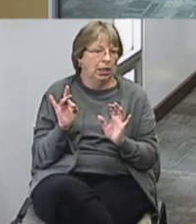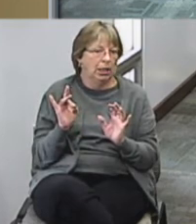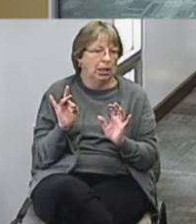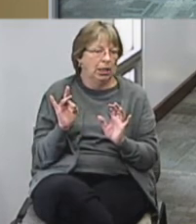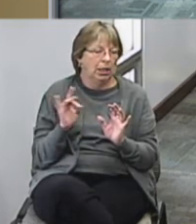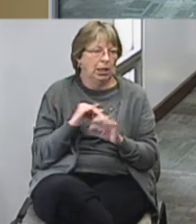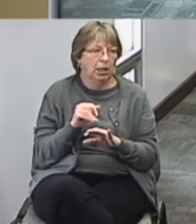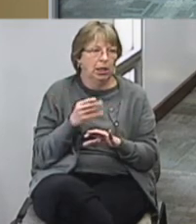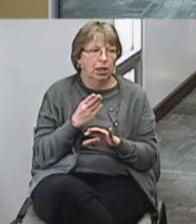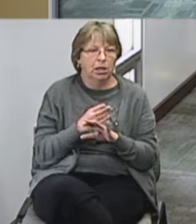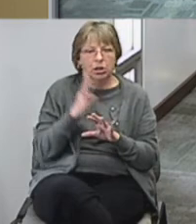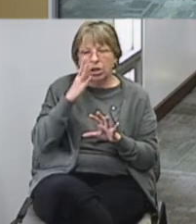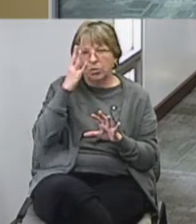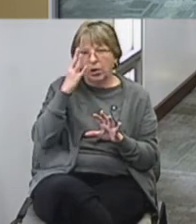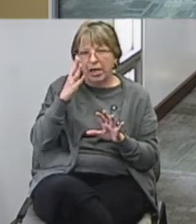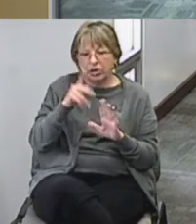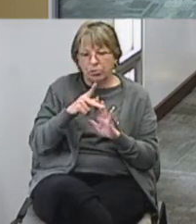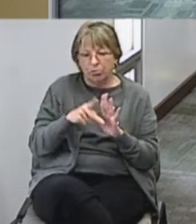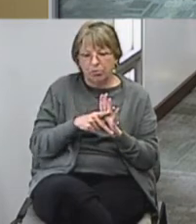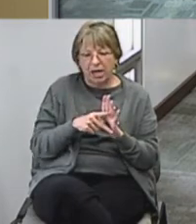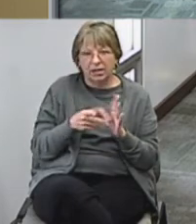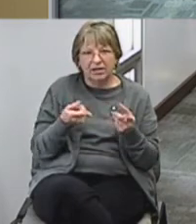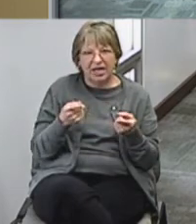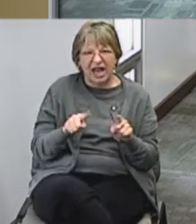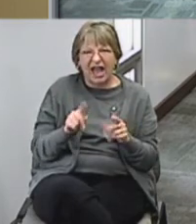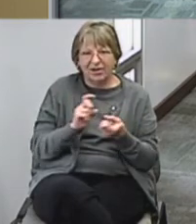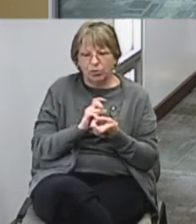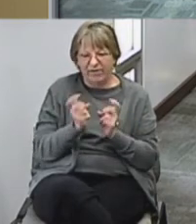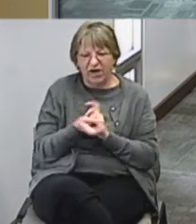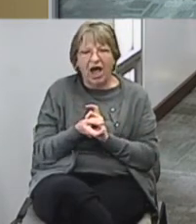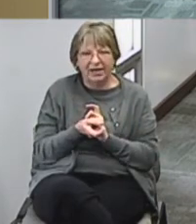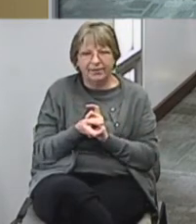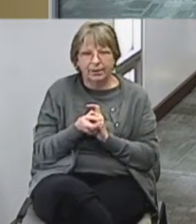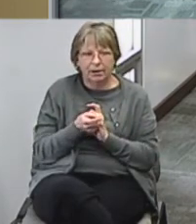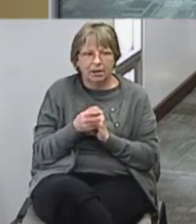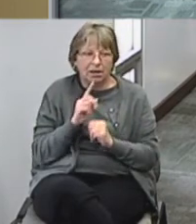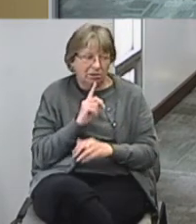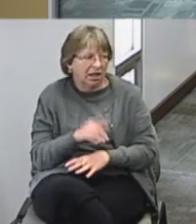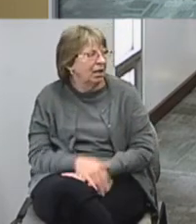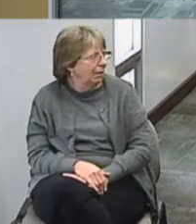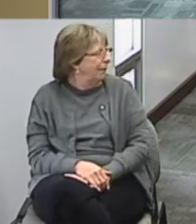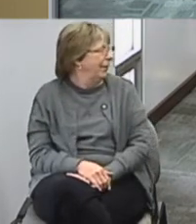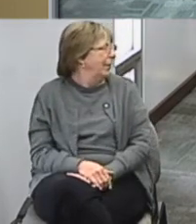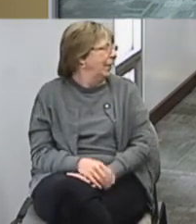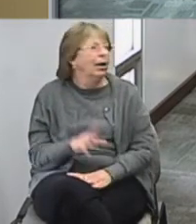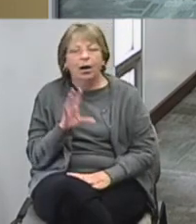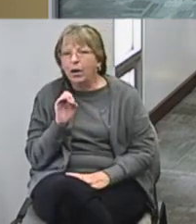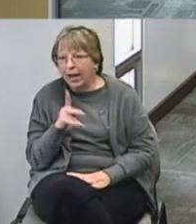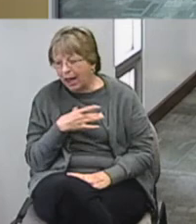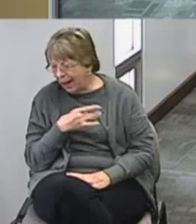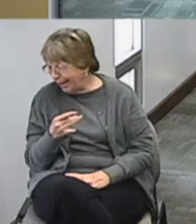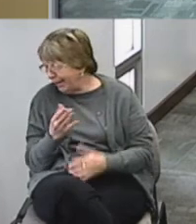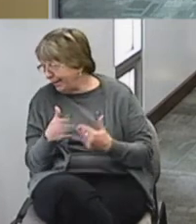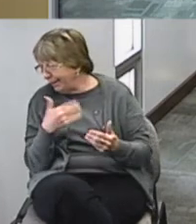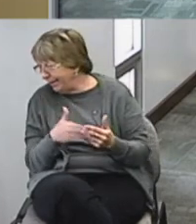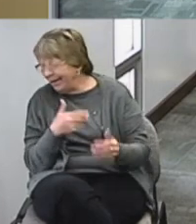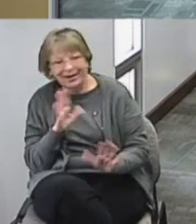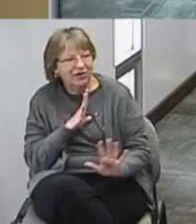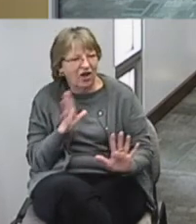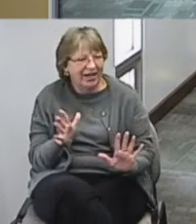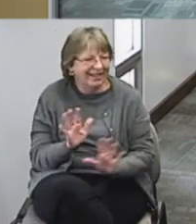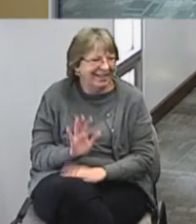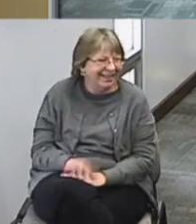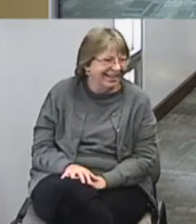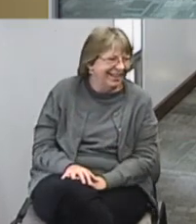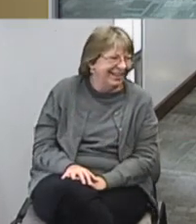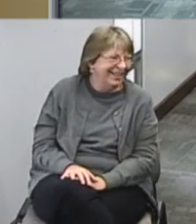the job creation policy As- as revised, period? I like it. I like it easy. Yeah. Be fine. Do